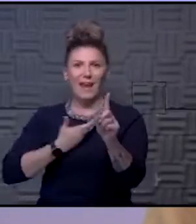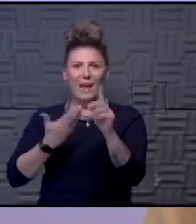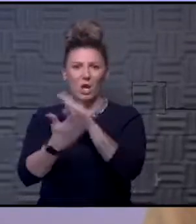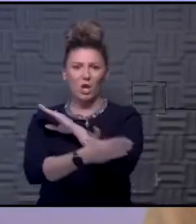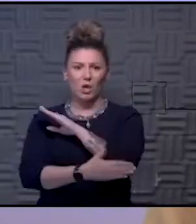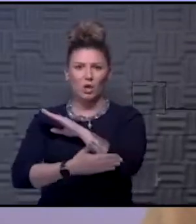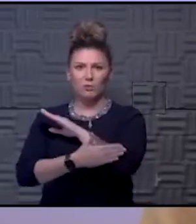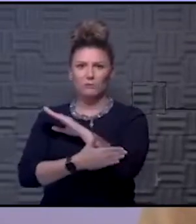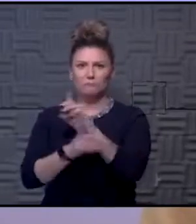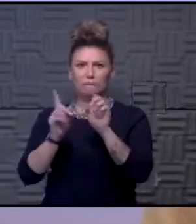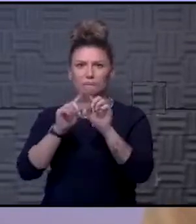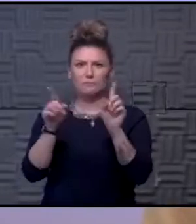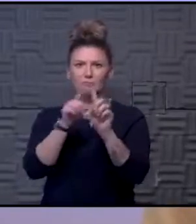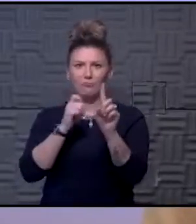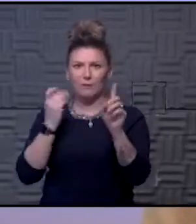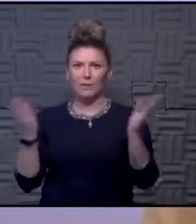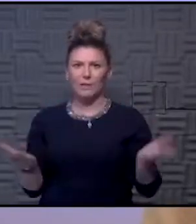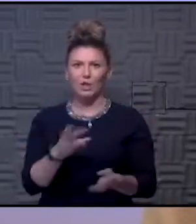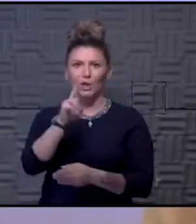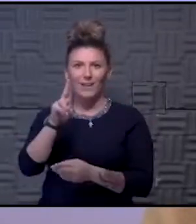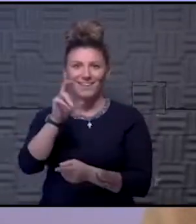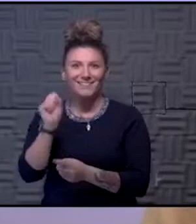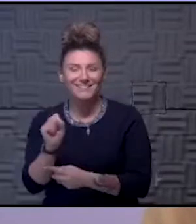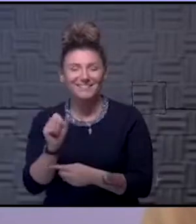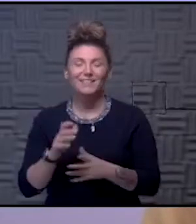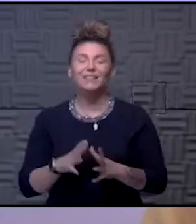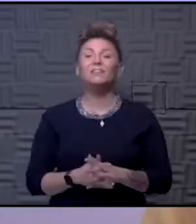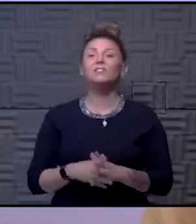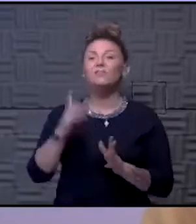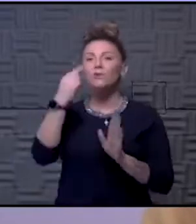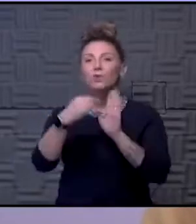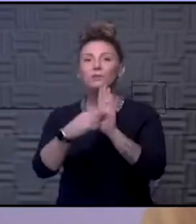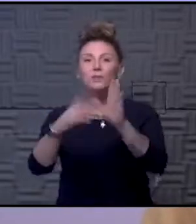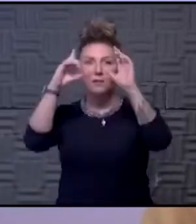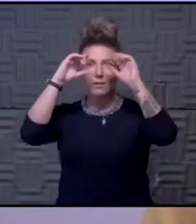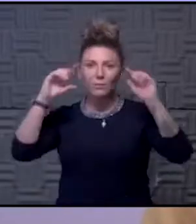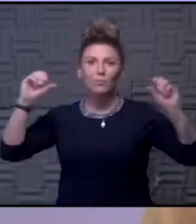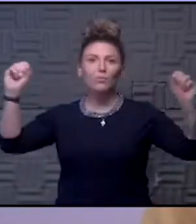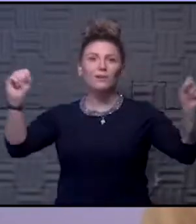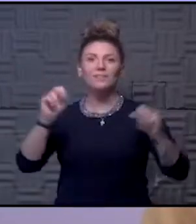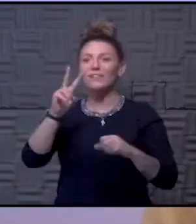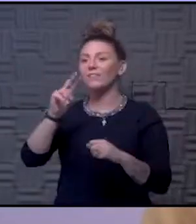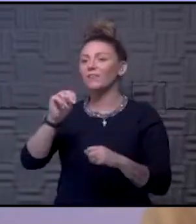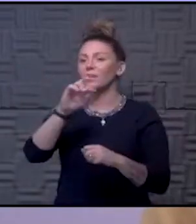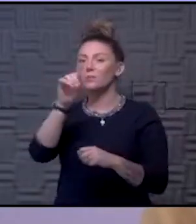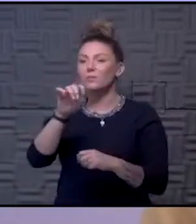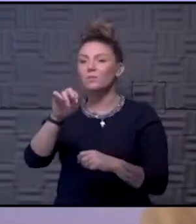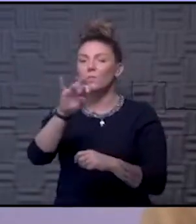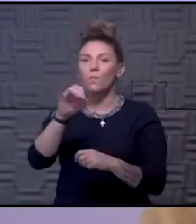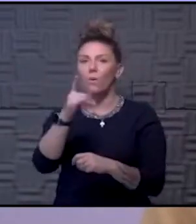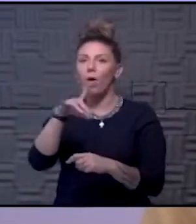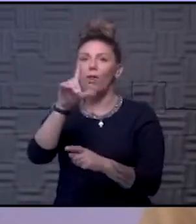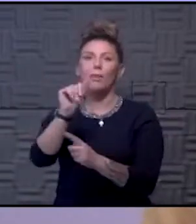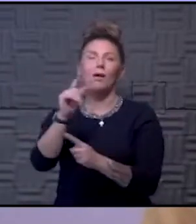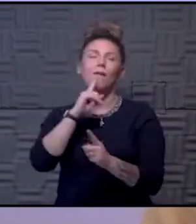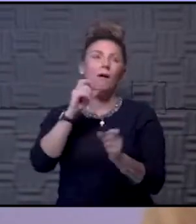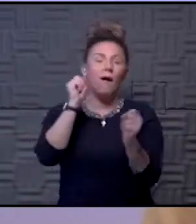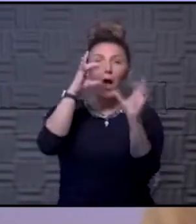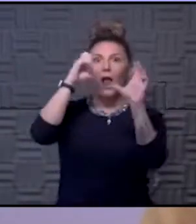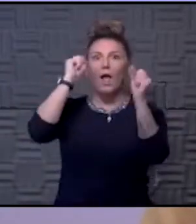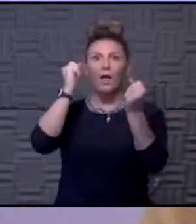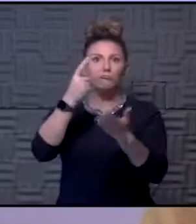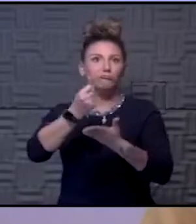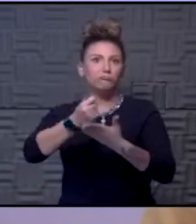is different from what we're hearing here. For example, the president of Venezuela talked about a miraculous treatment